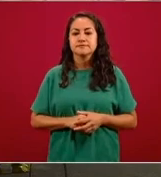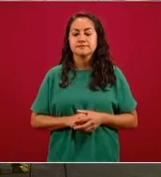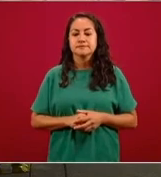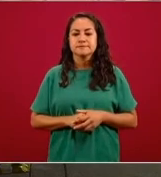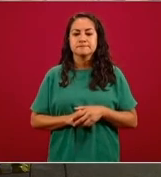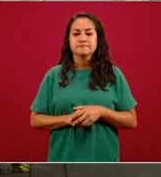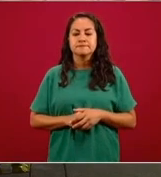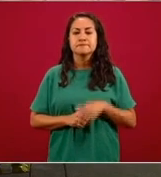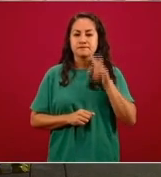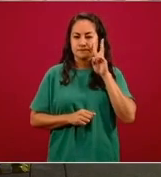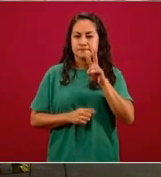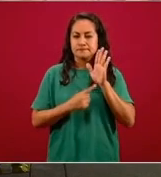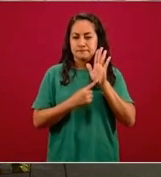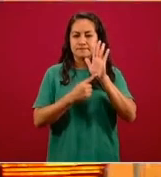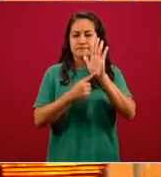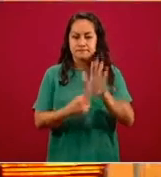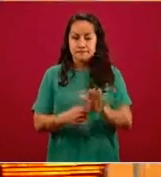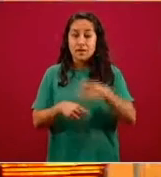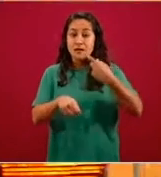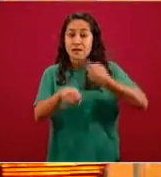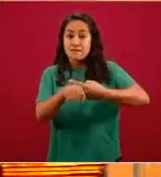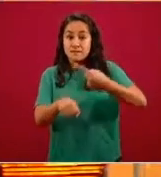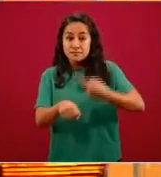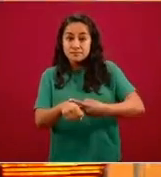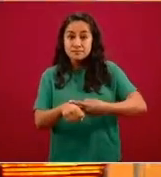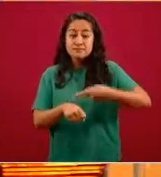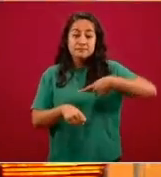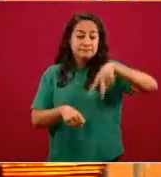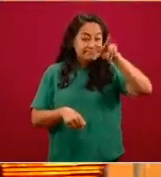Next slide, we can